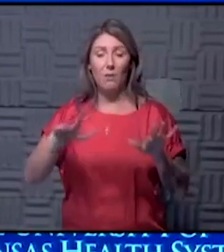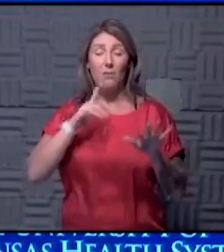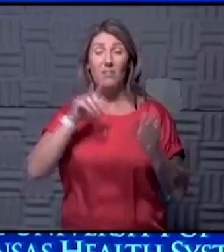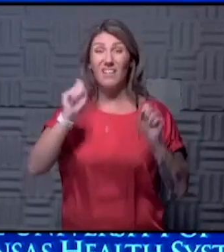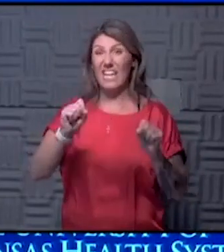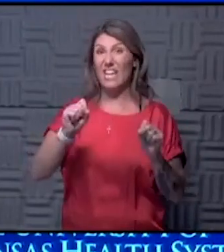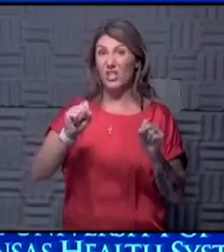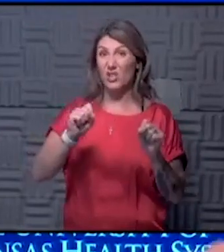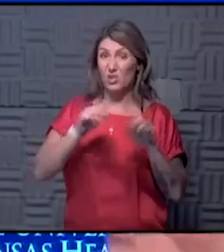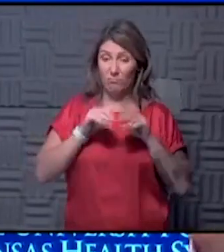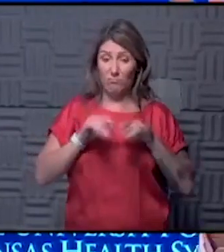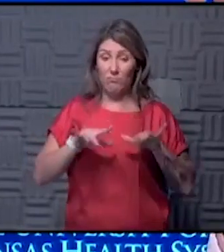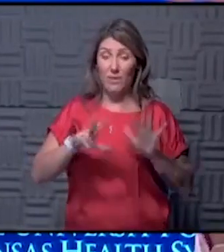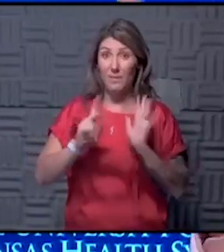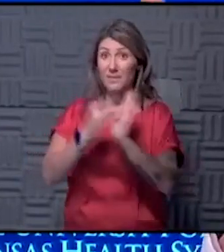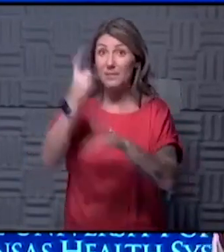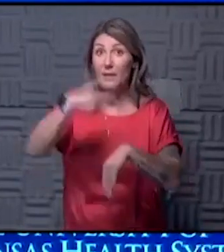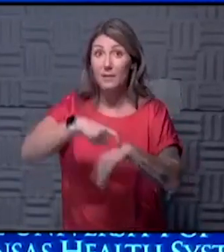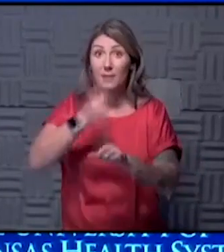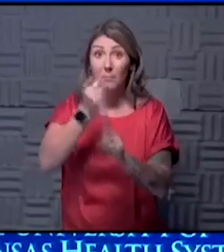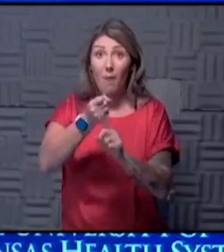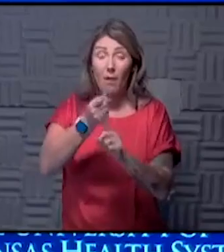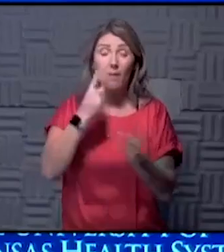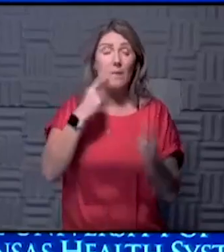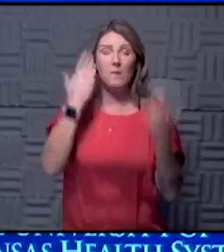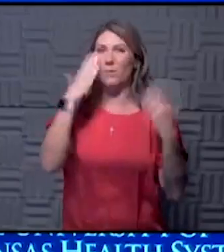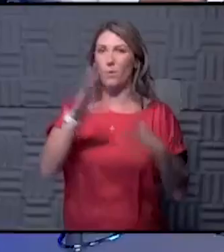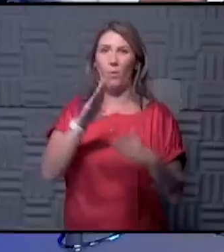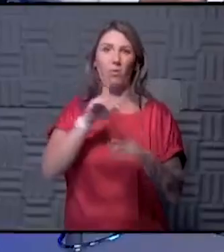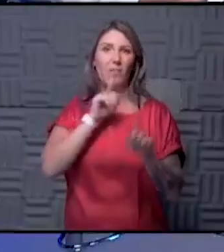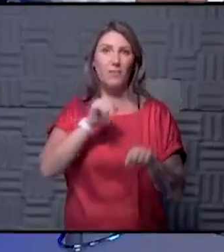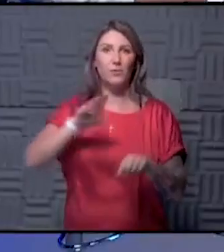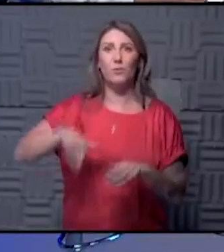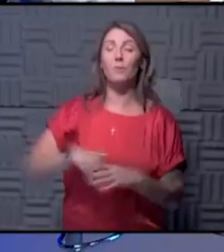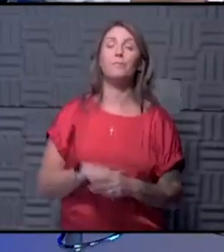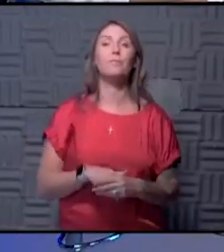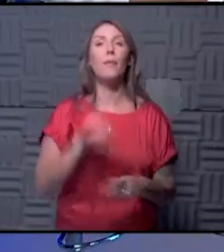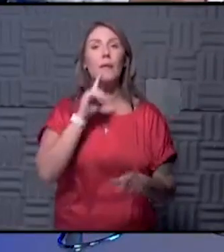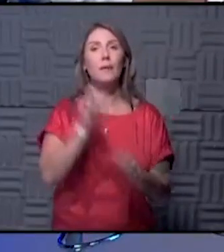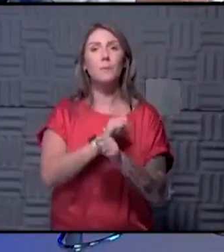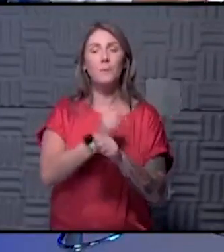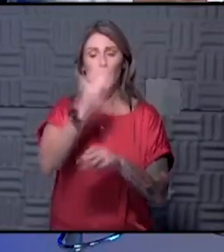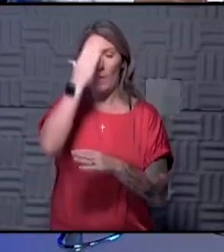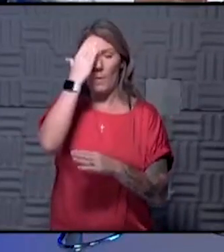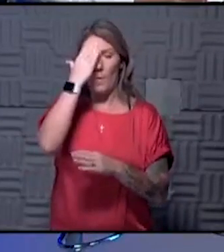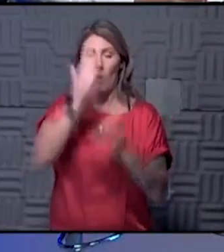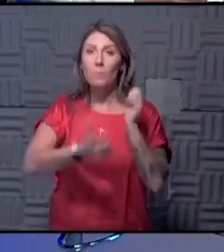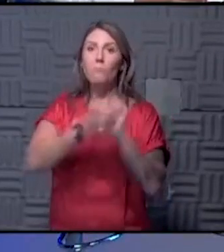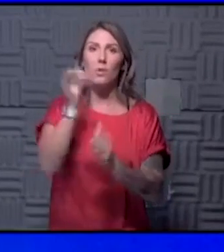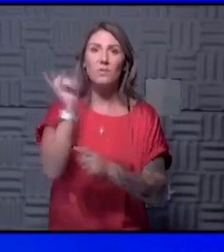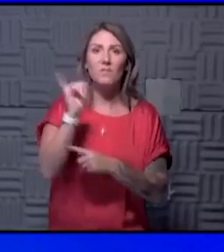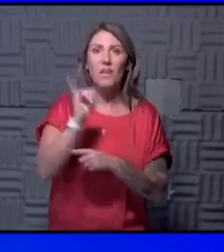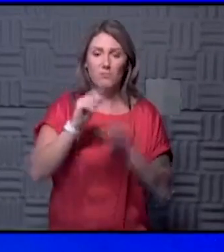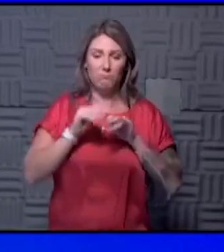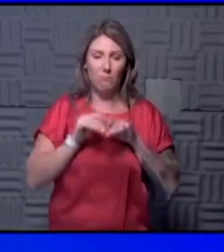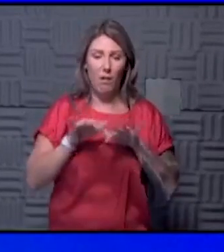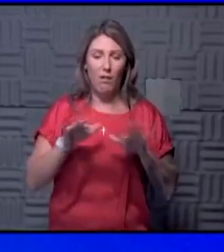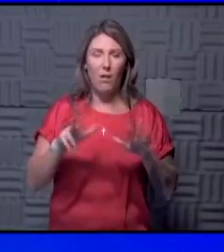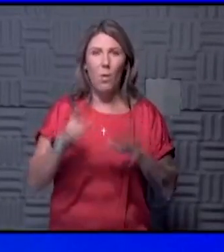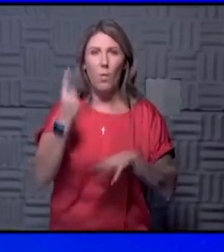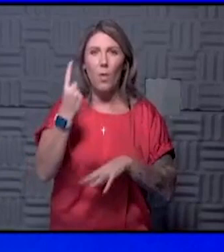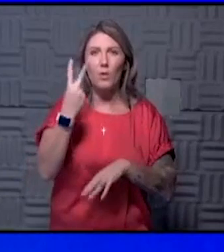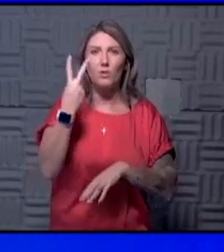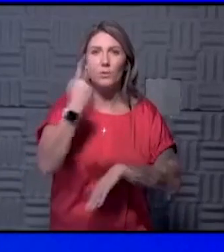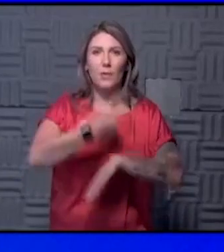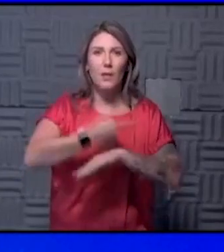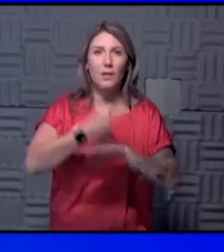second time, and how much? I think that we don't really know the answer to that yet, Hawk. Yeah, absolutely. We know that you are most infectious and shedding the most virus probably 1 to 2 days